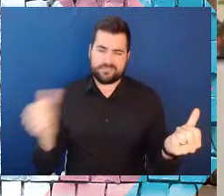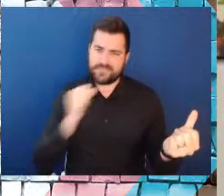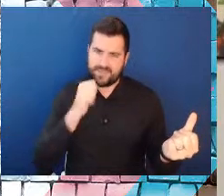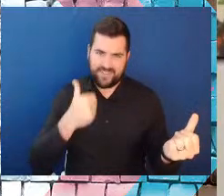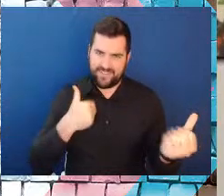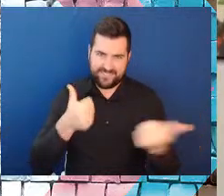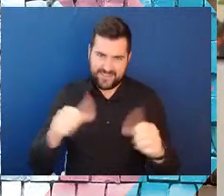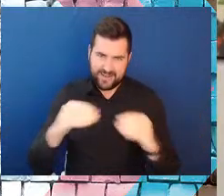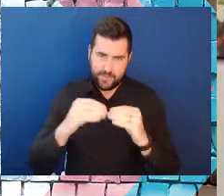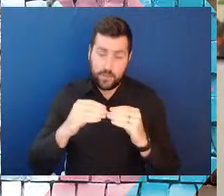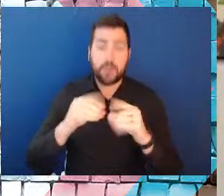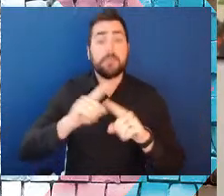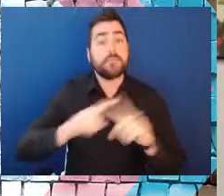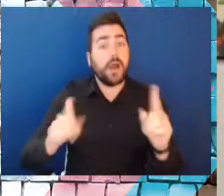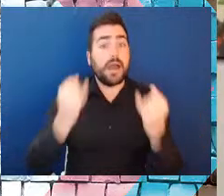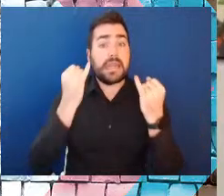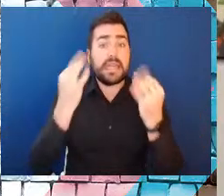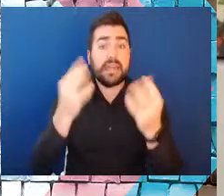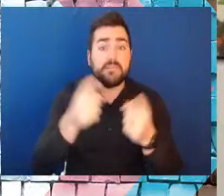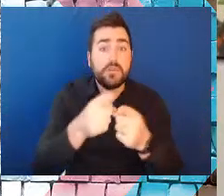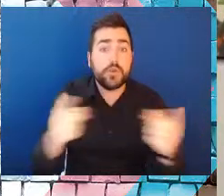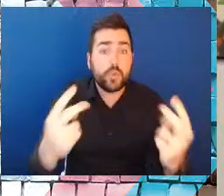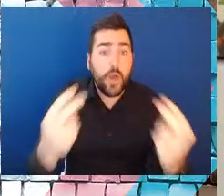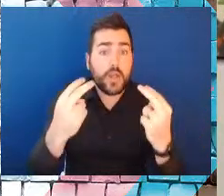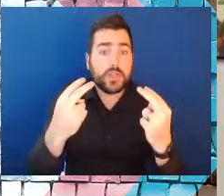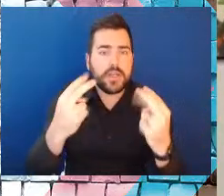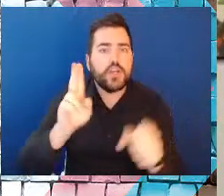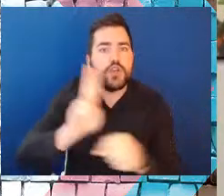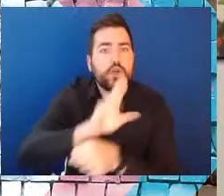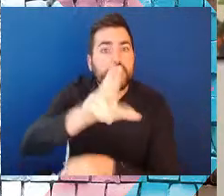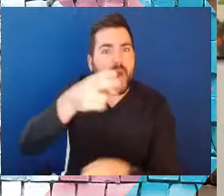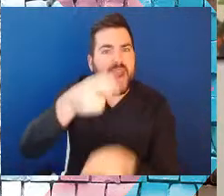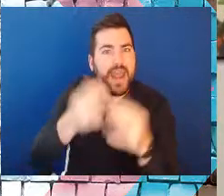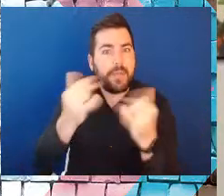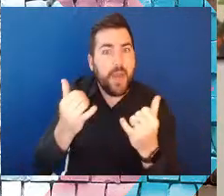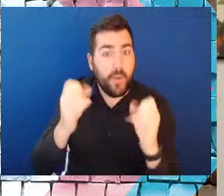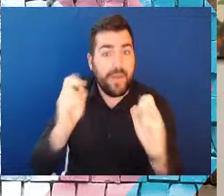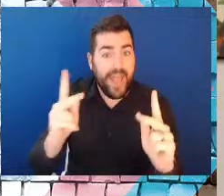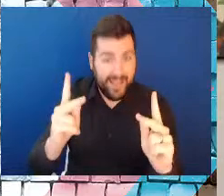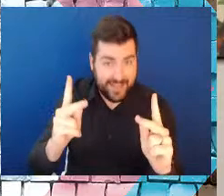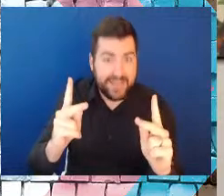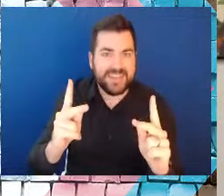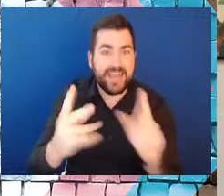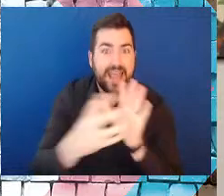Watching, so please fill in your name and play one more time with me.